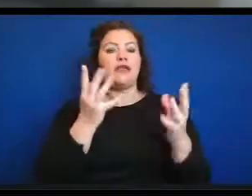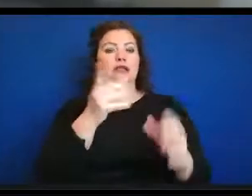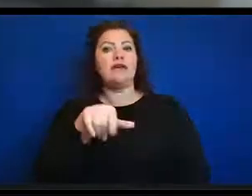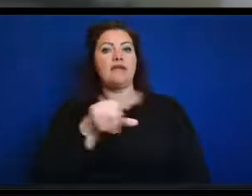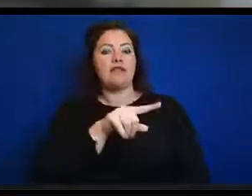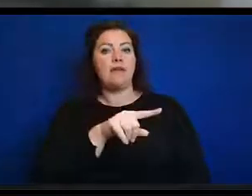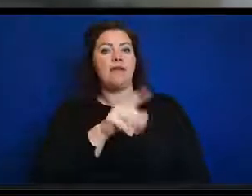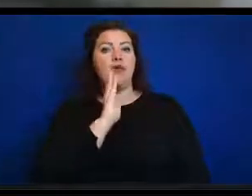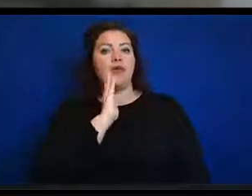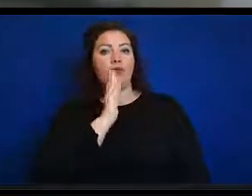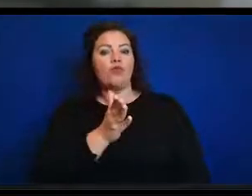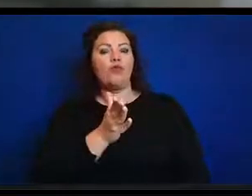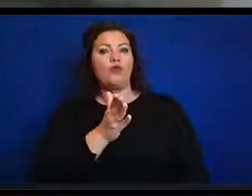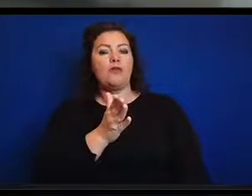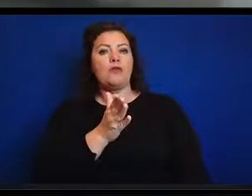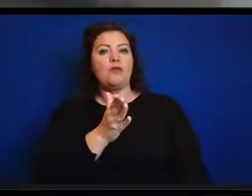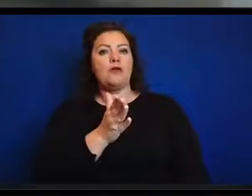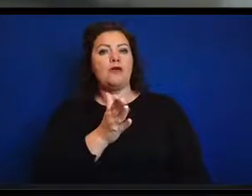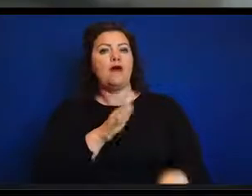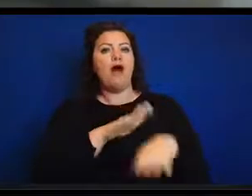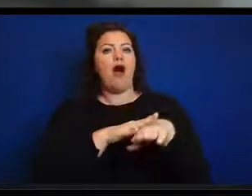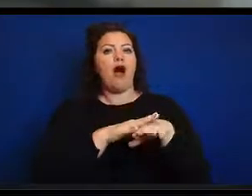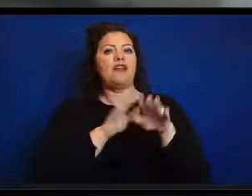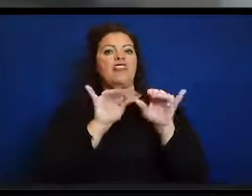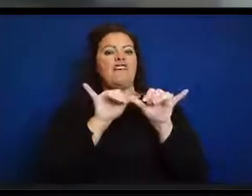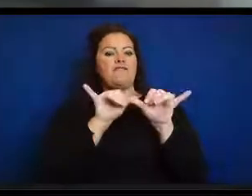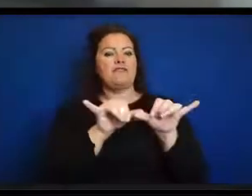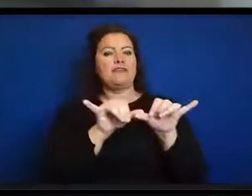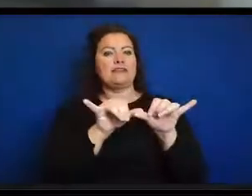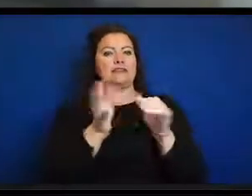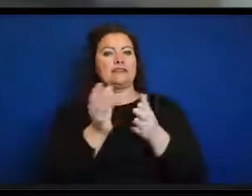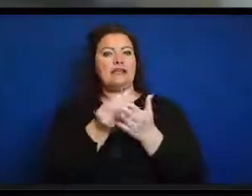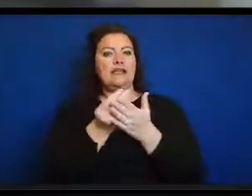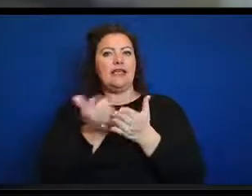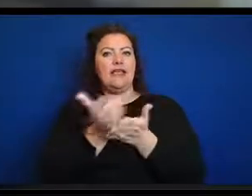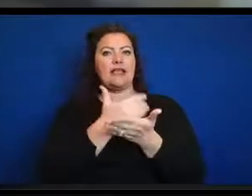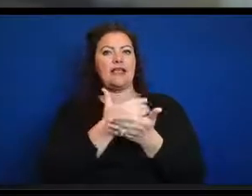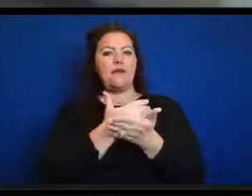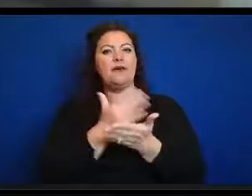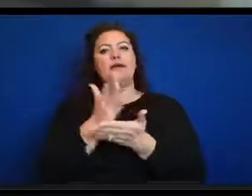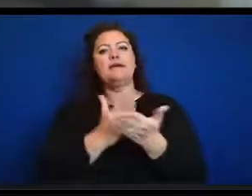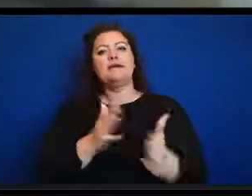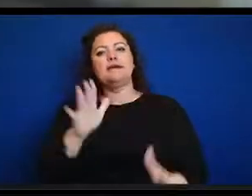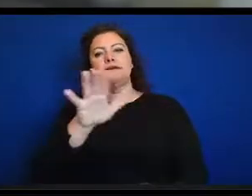of them will be on fixed incomes. Some estimates